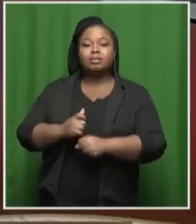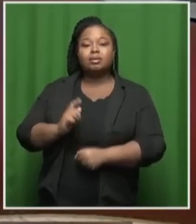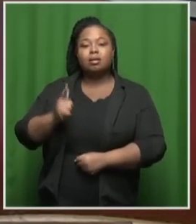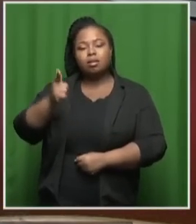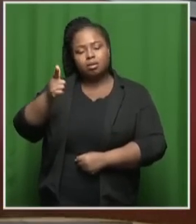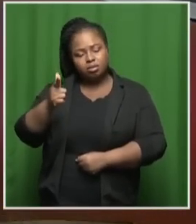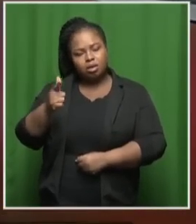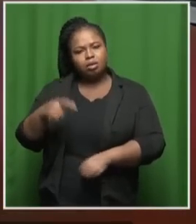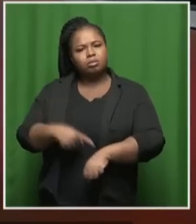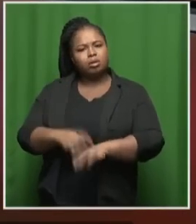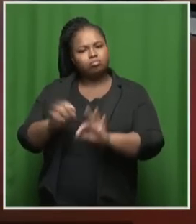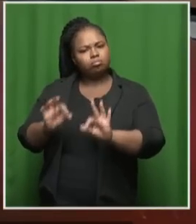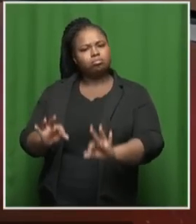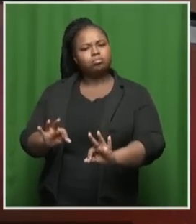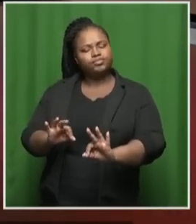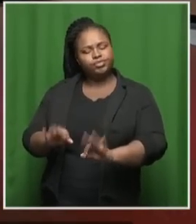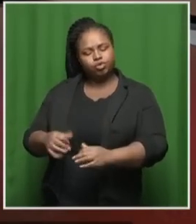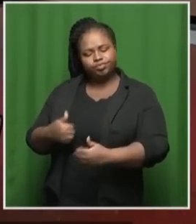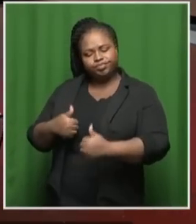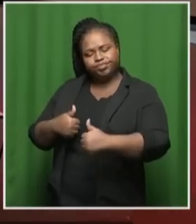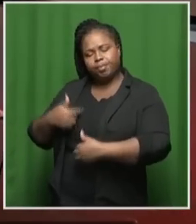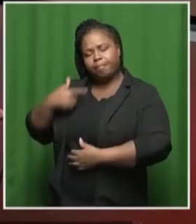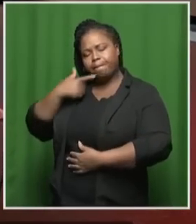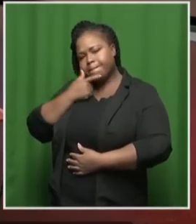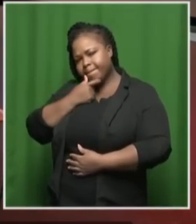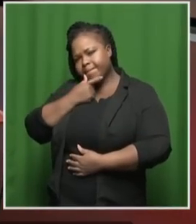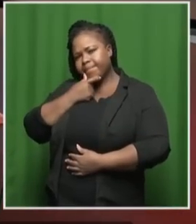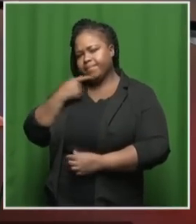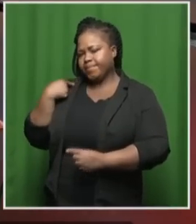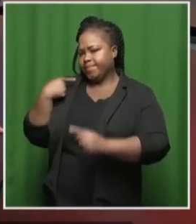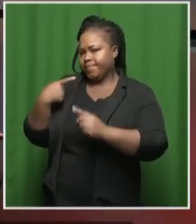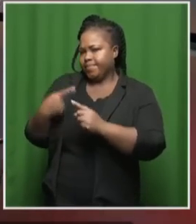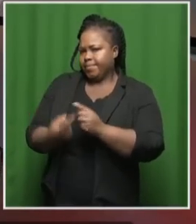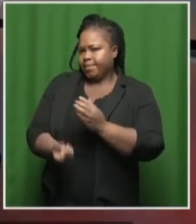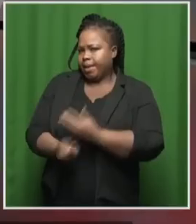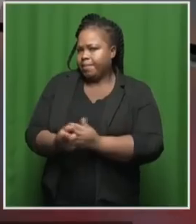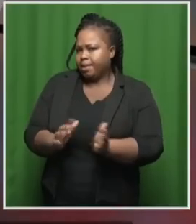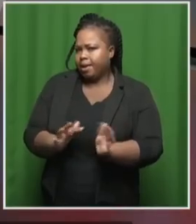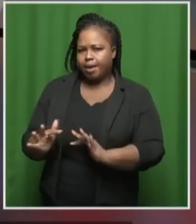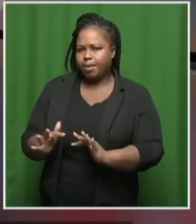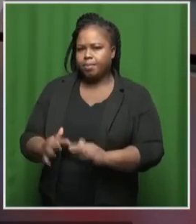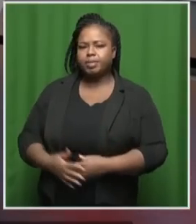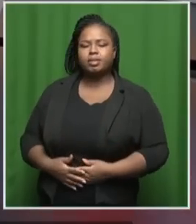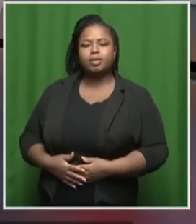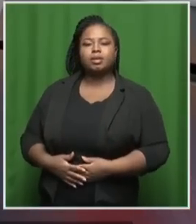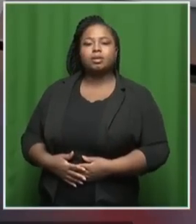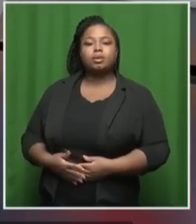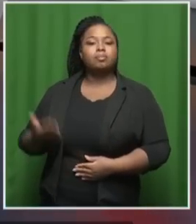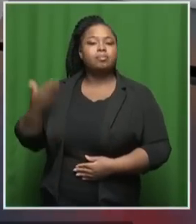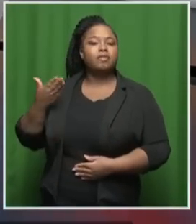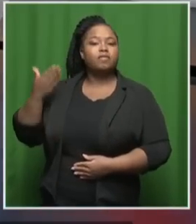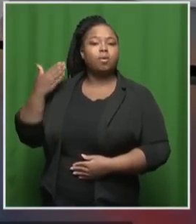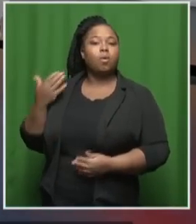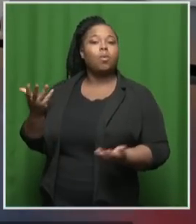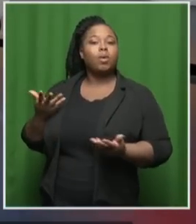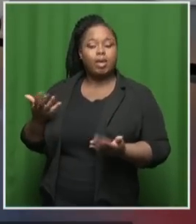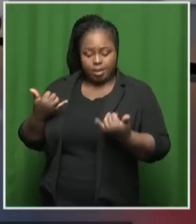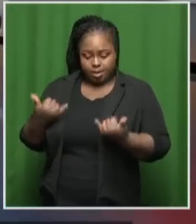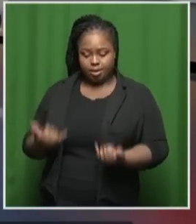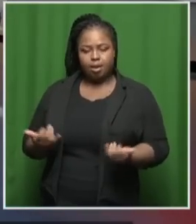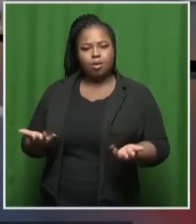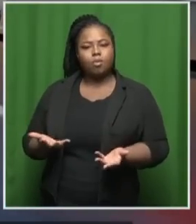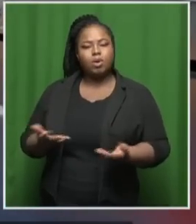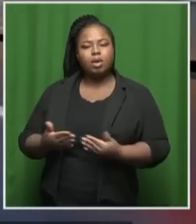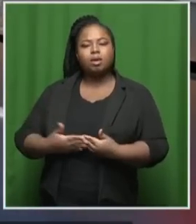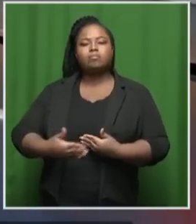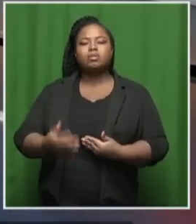good time to sit back and say, right, how did we get here? So where did we come from? Where are we now? And more importantly, where are